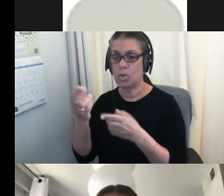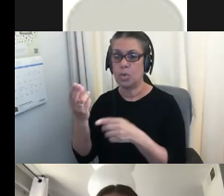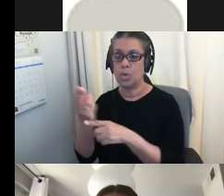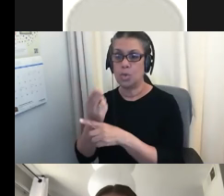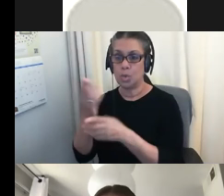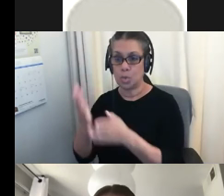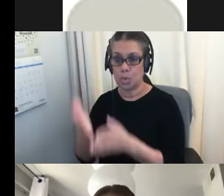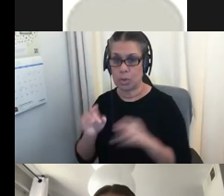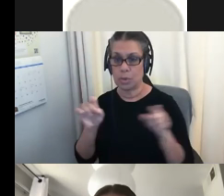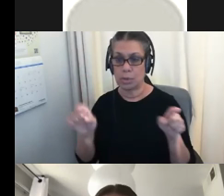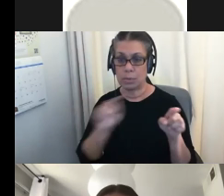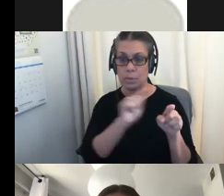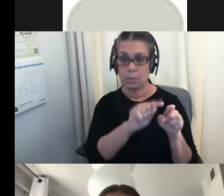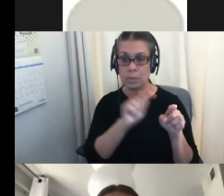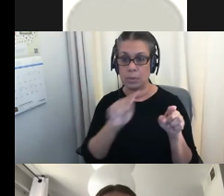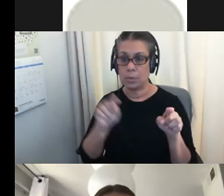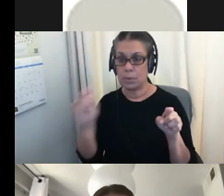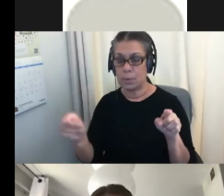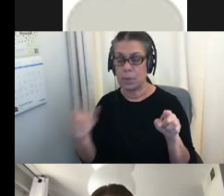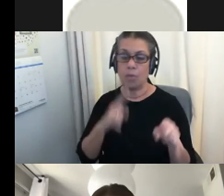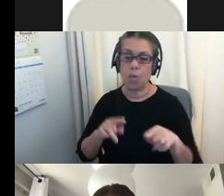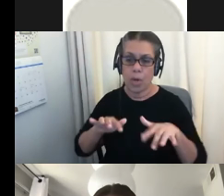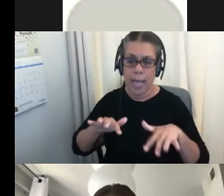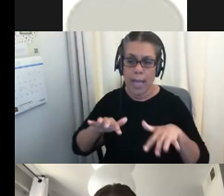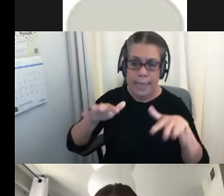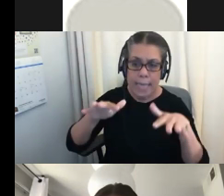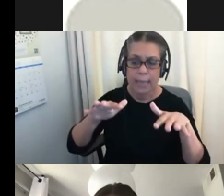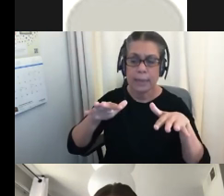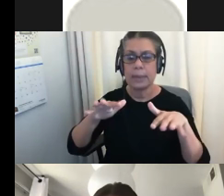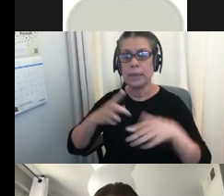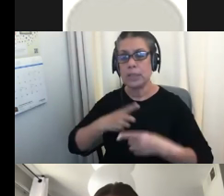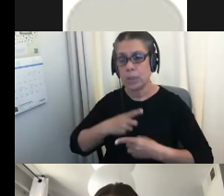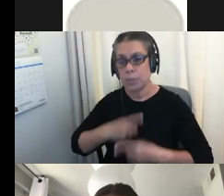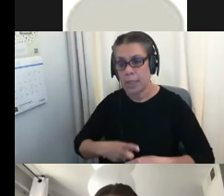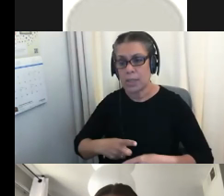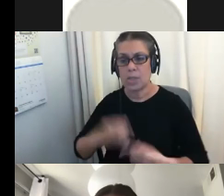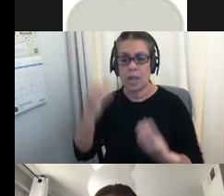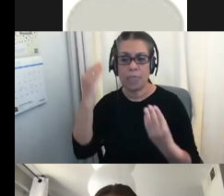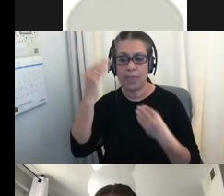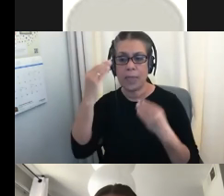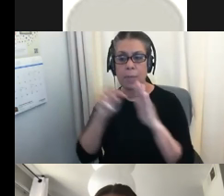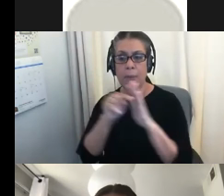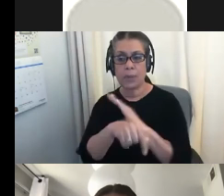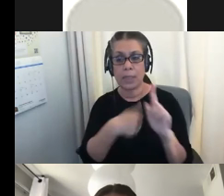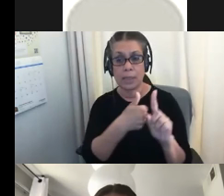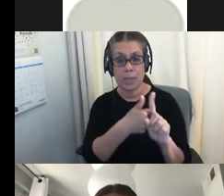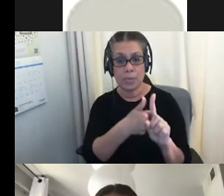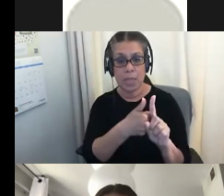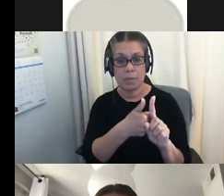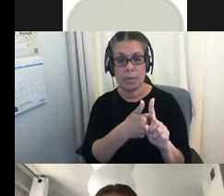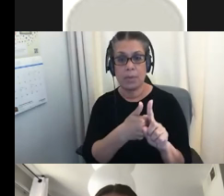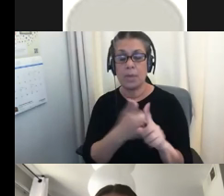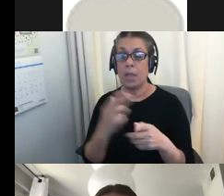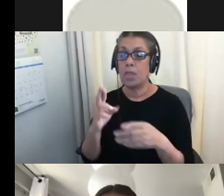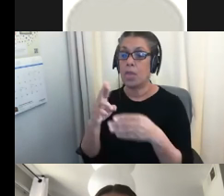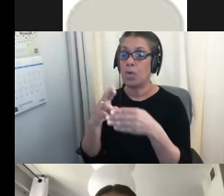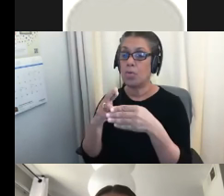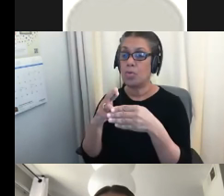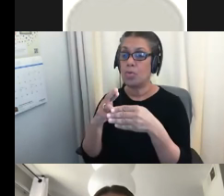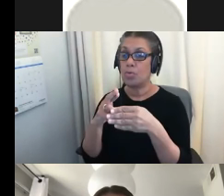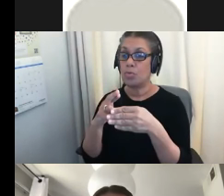were mostly utilizing services for anxiety, depression, or suicidality. And they found that the recovery sample